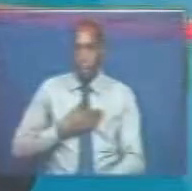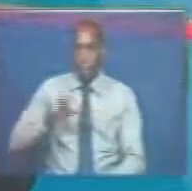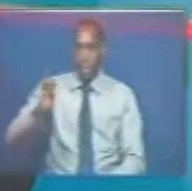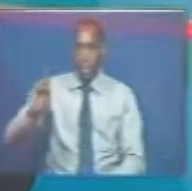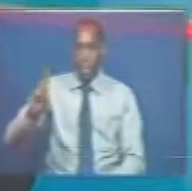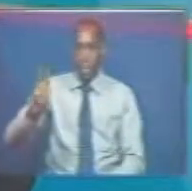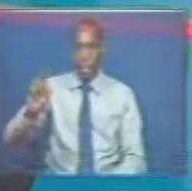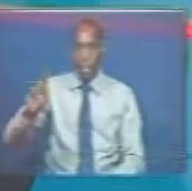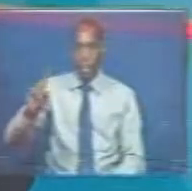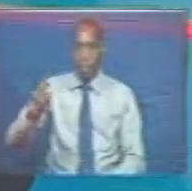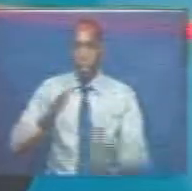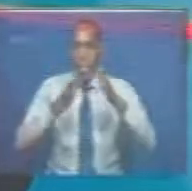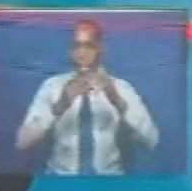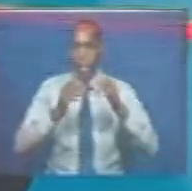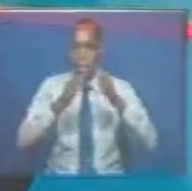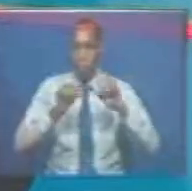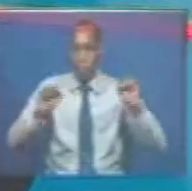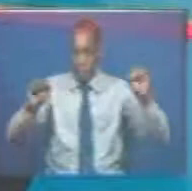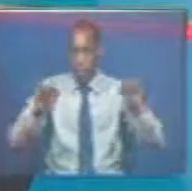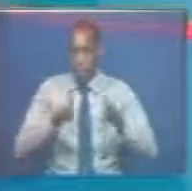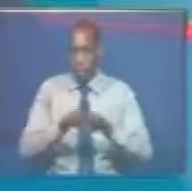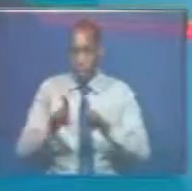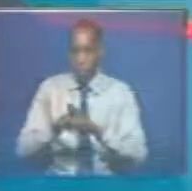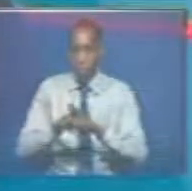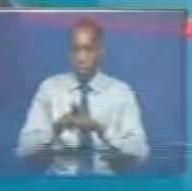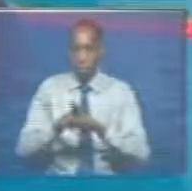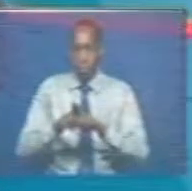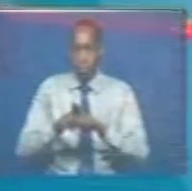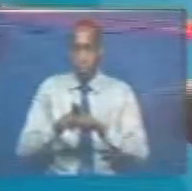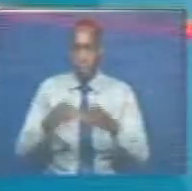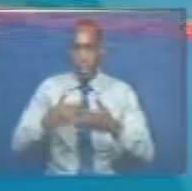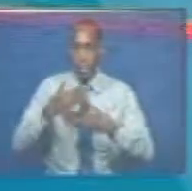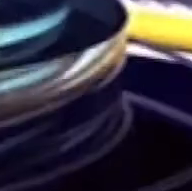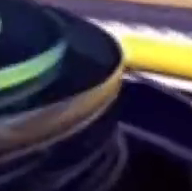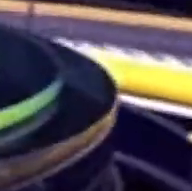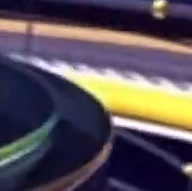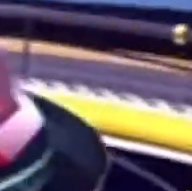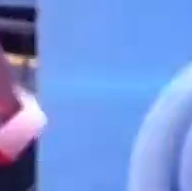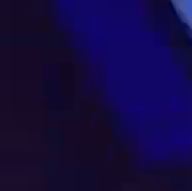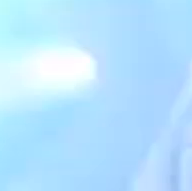an Arsenal fan, maybe one of the more not logical ones, after a break.